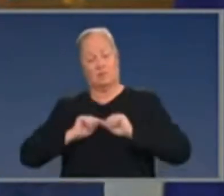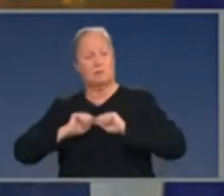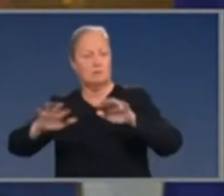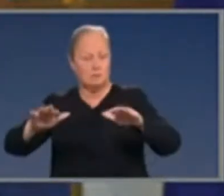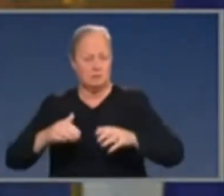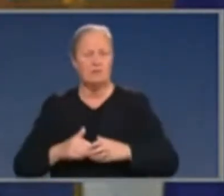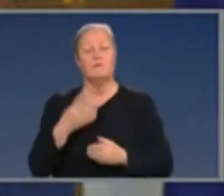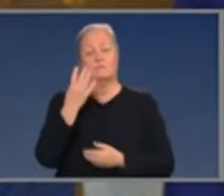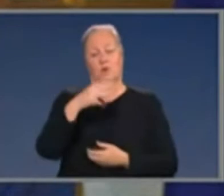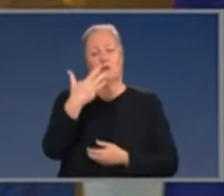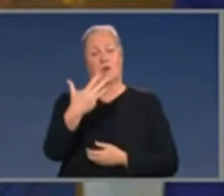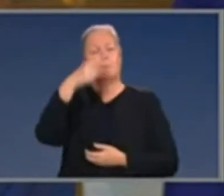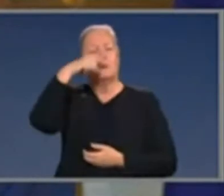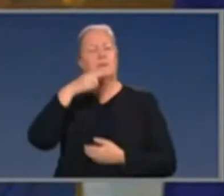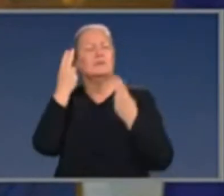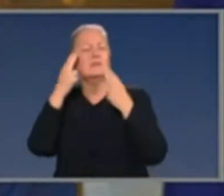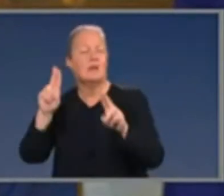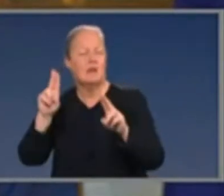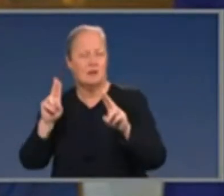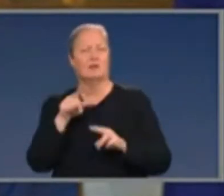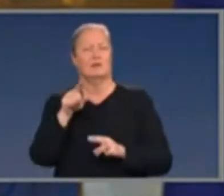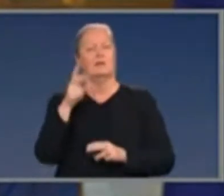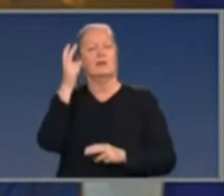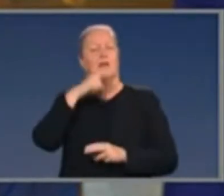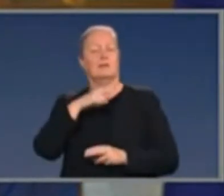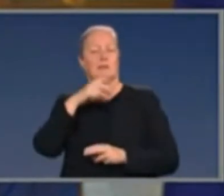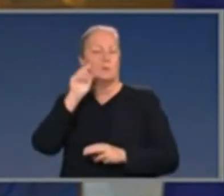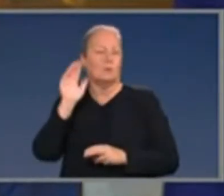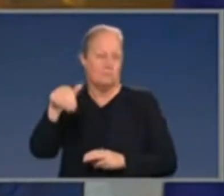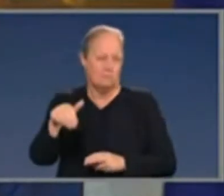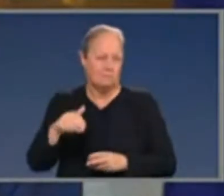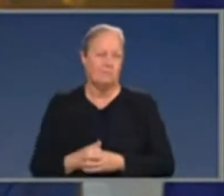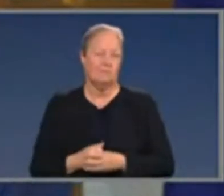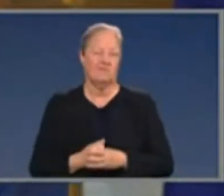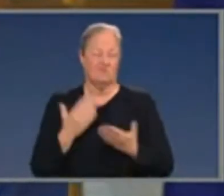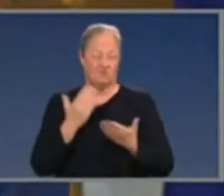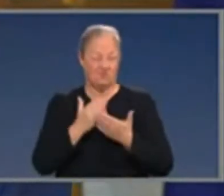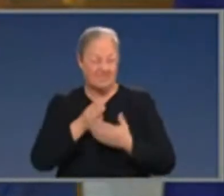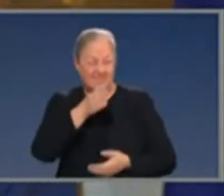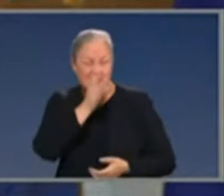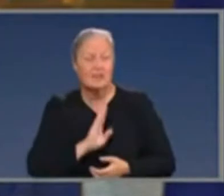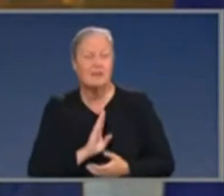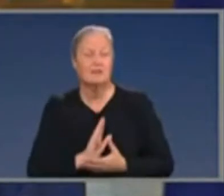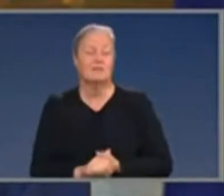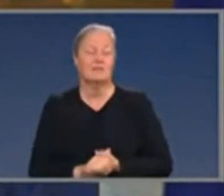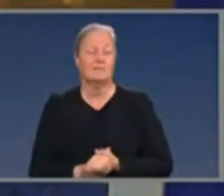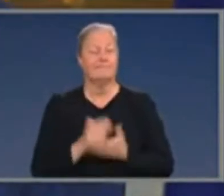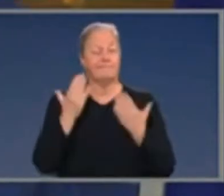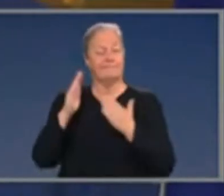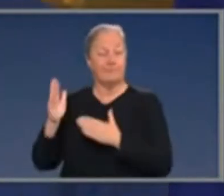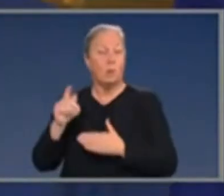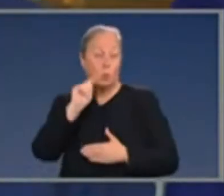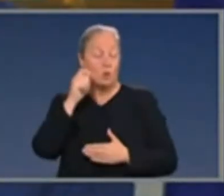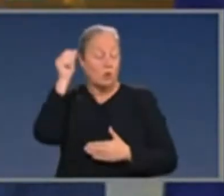been 49 deaths in aged care. That is a terrible tragedy, and there will be